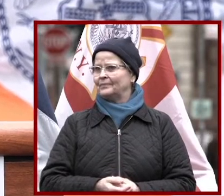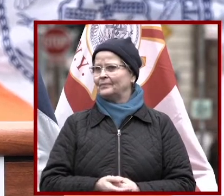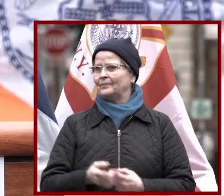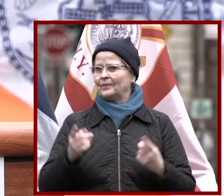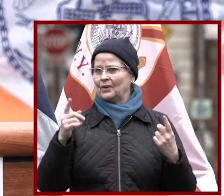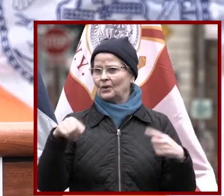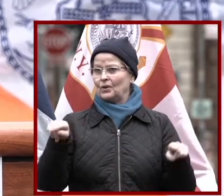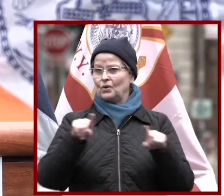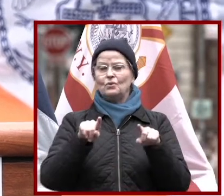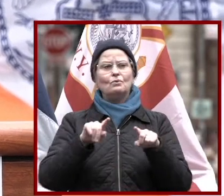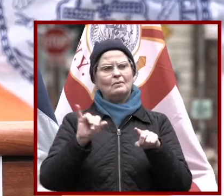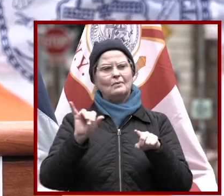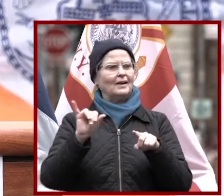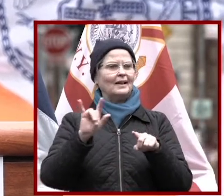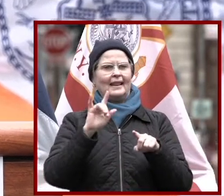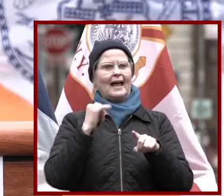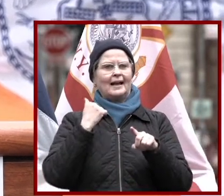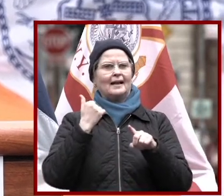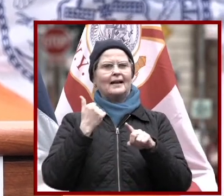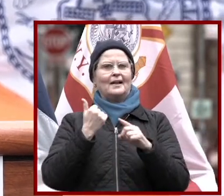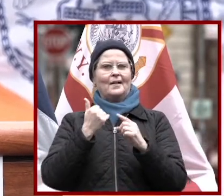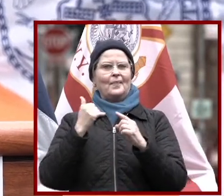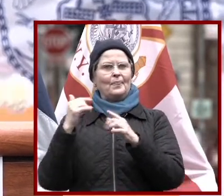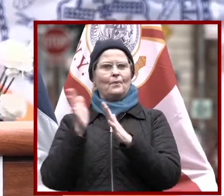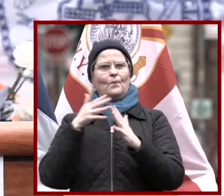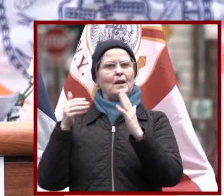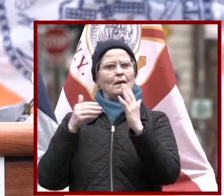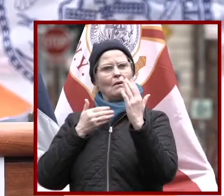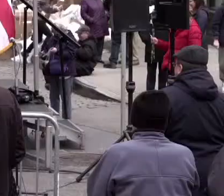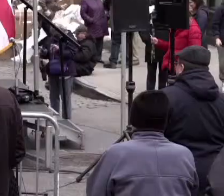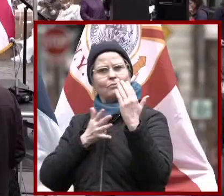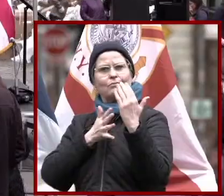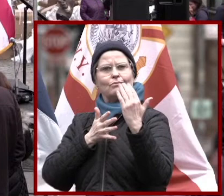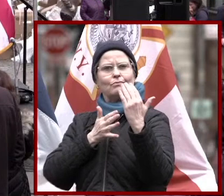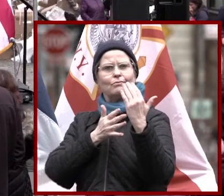are the wind beneath our sails. Thank you.